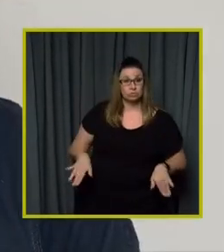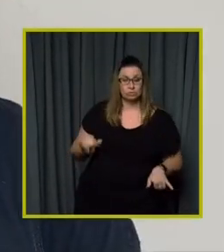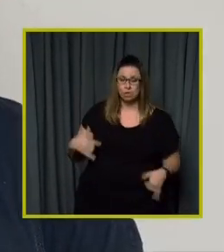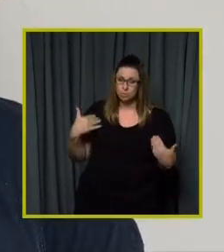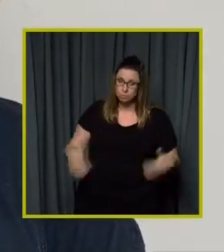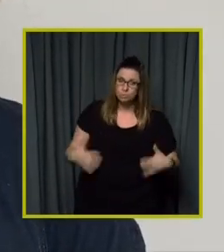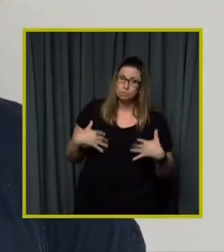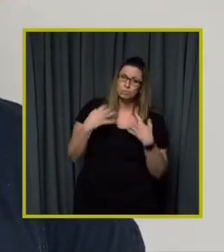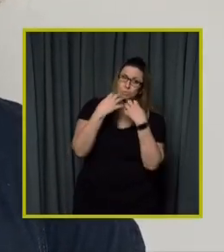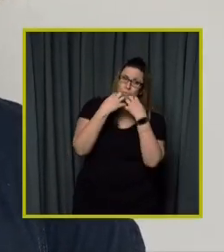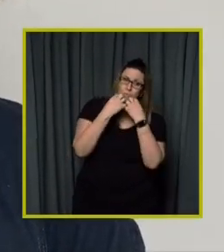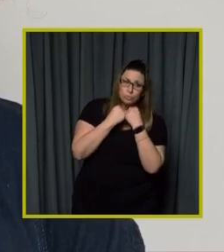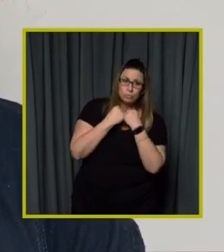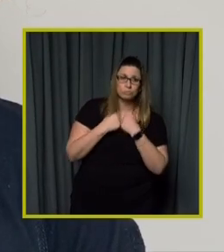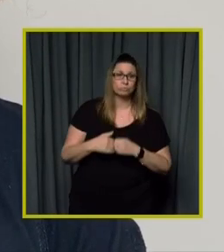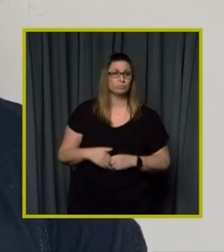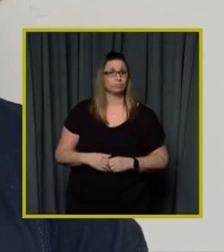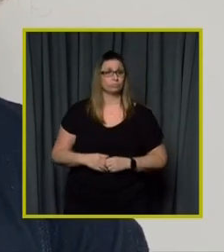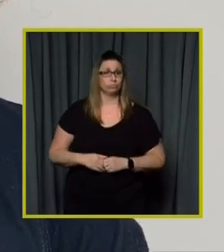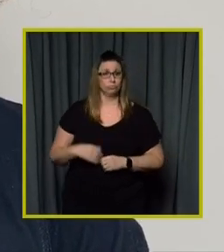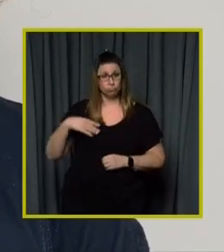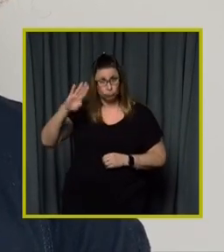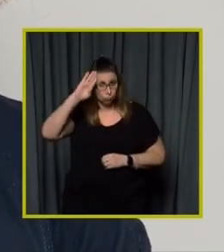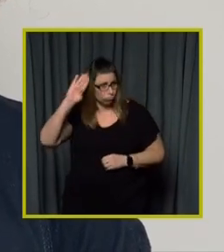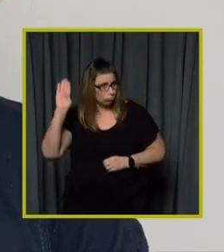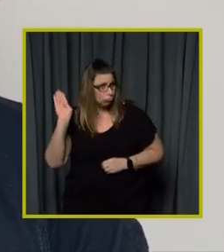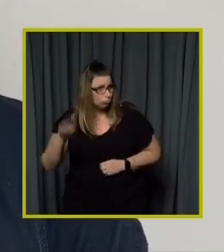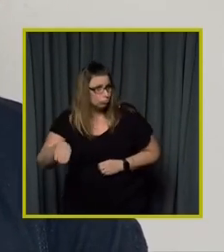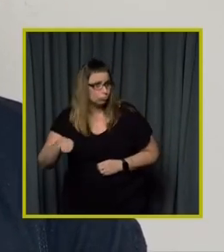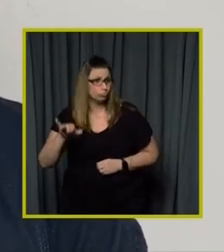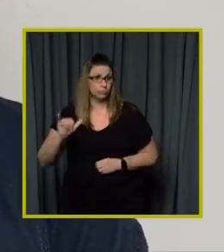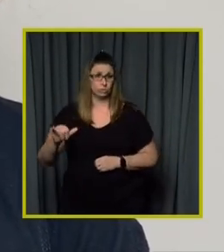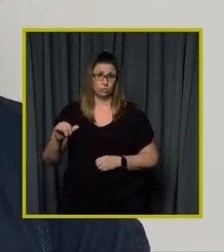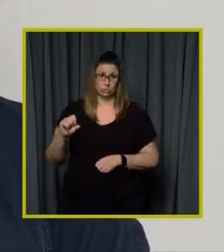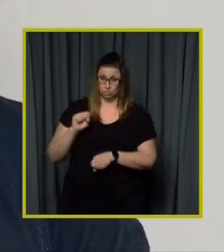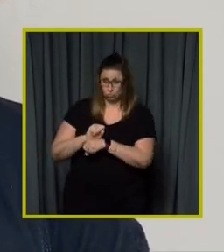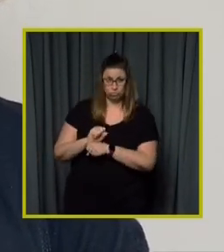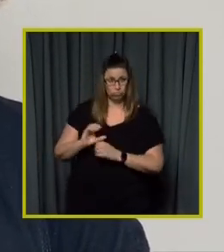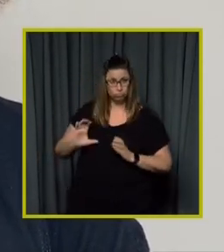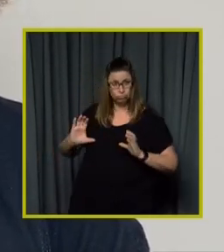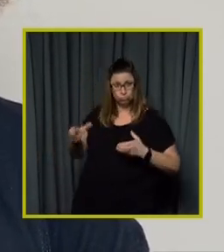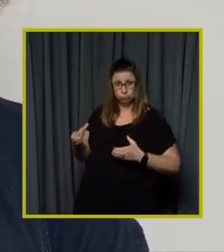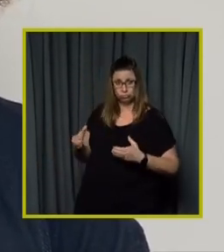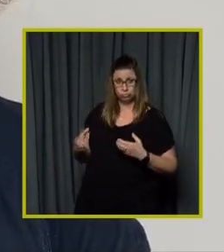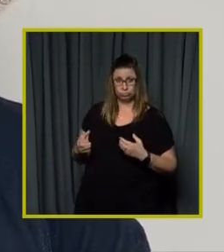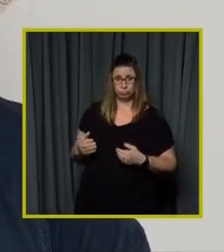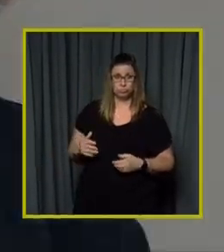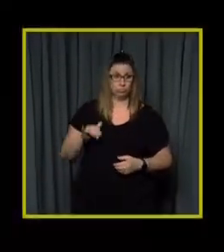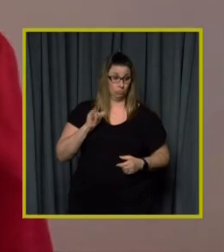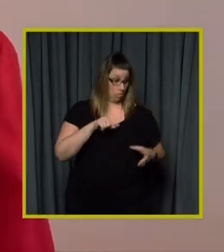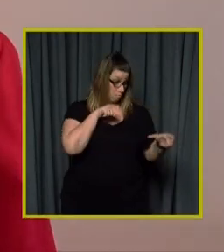that women make up two-thirds of the workforce consistently in the lowest paying jobs?